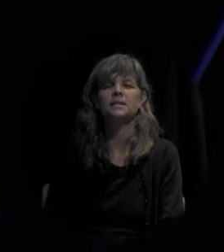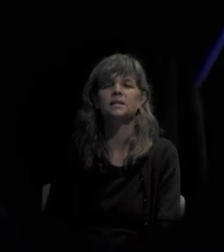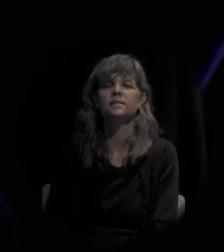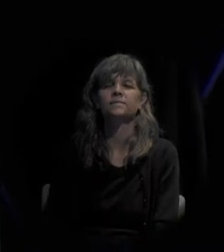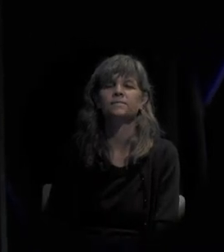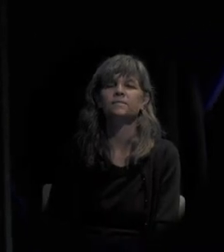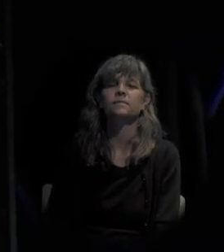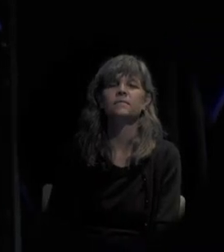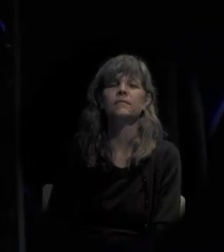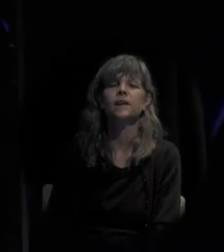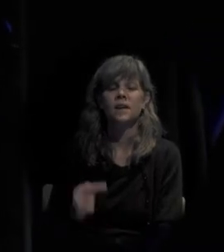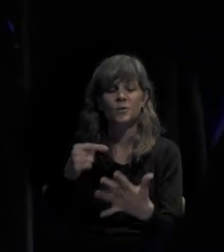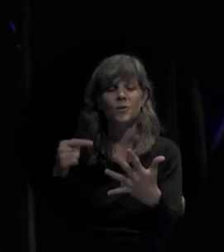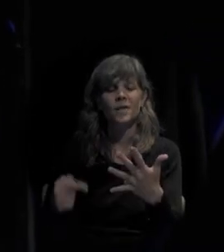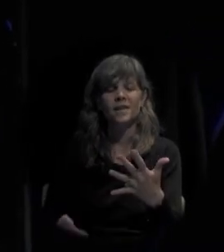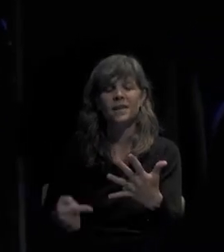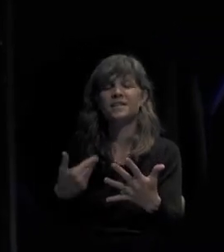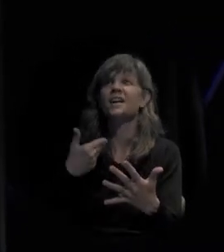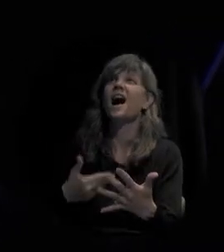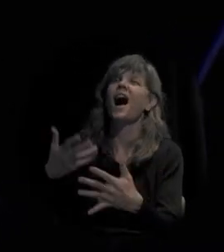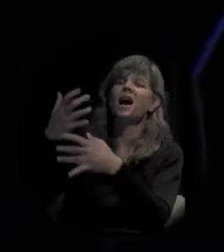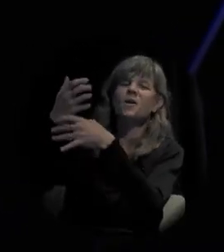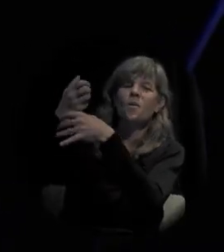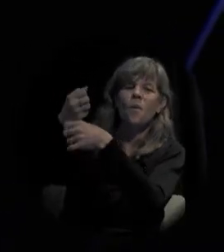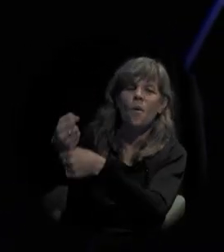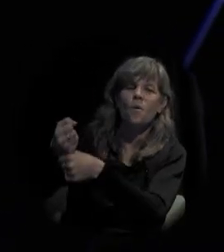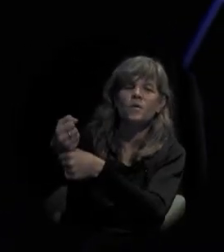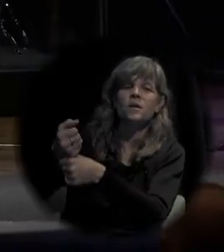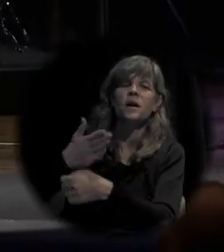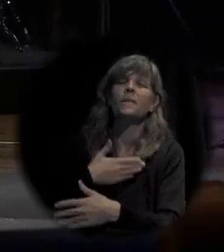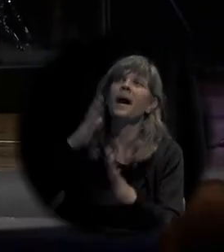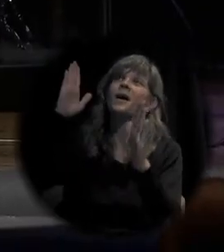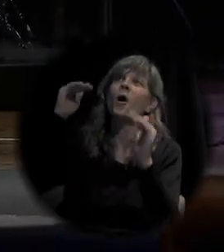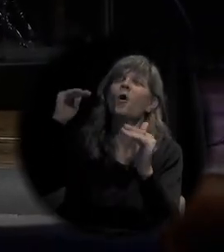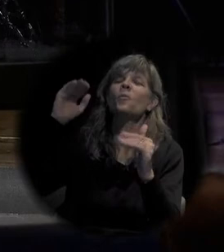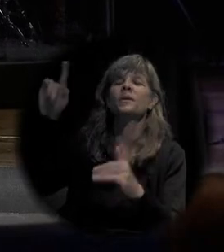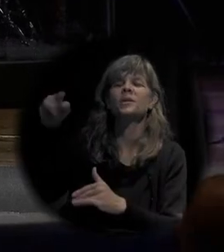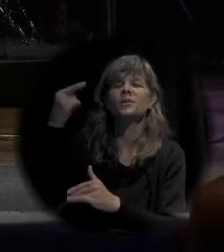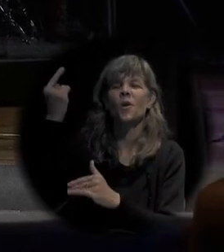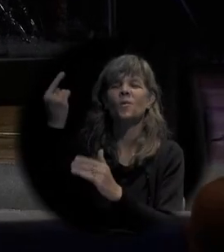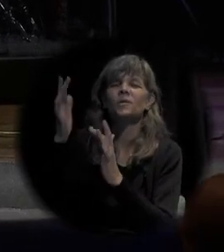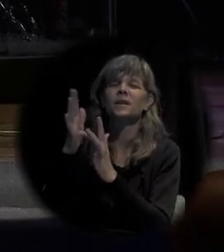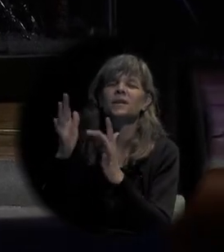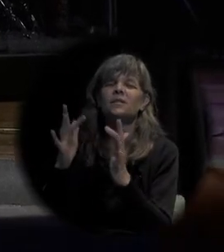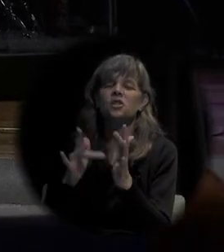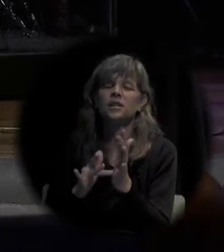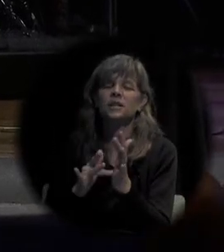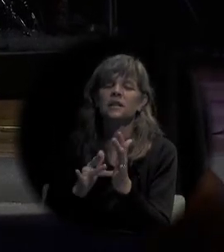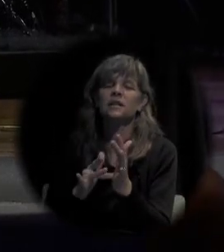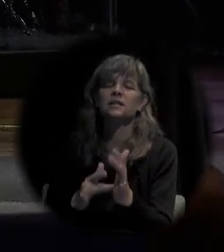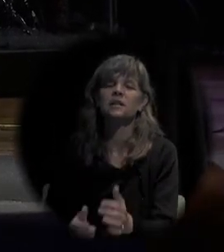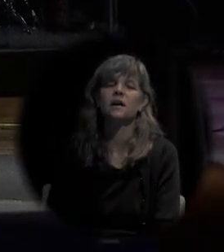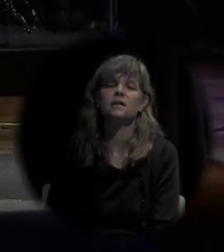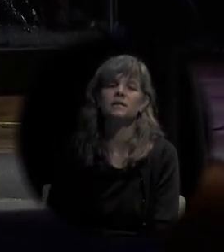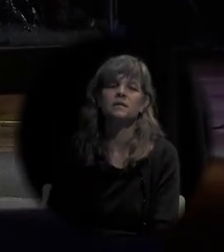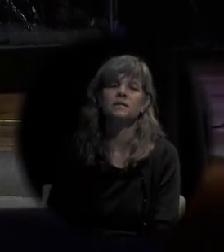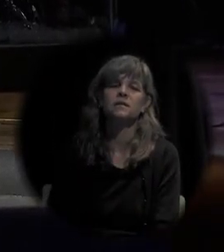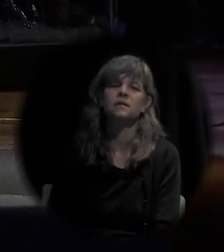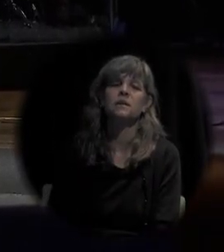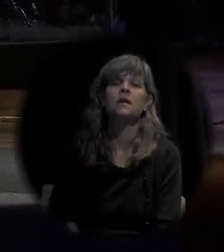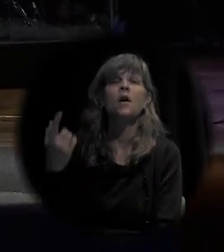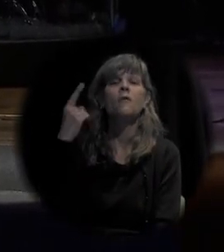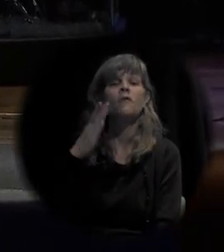peace. To this I hold, my hope is only